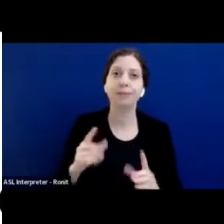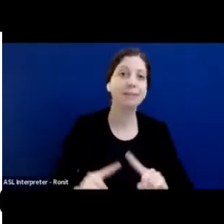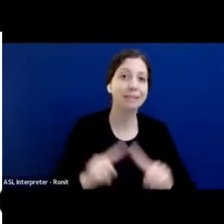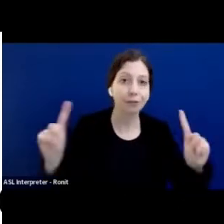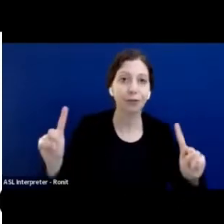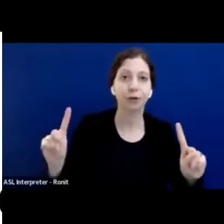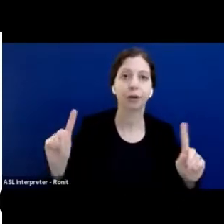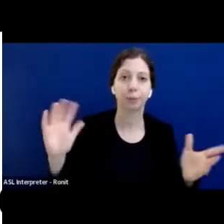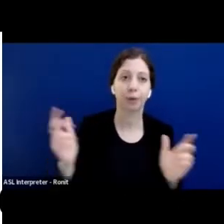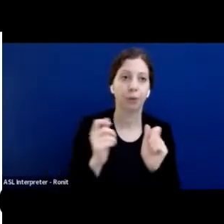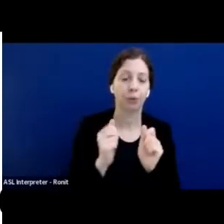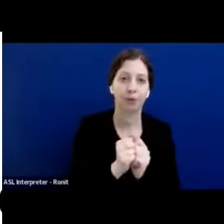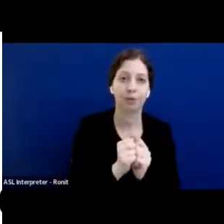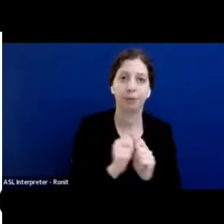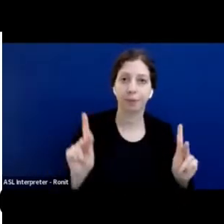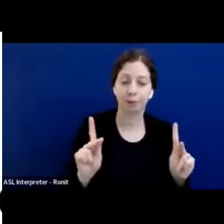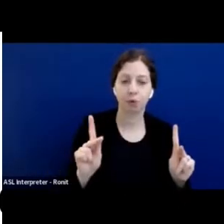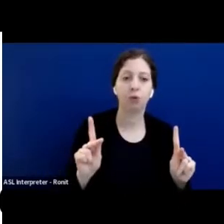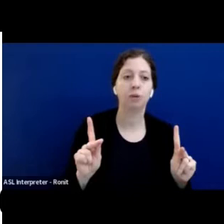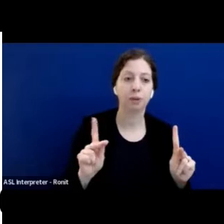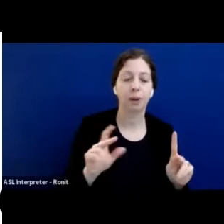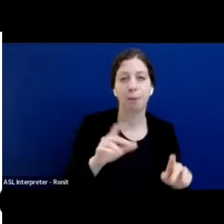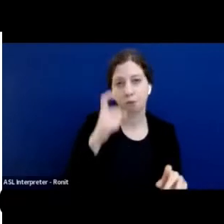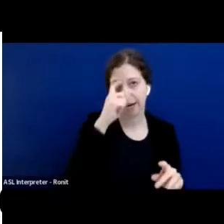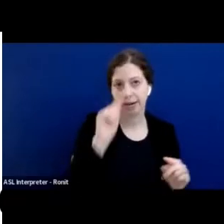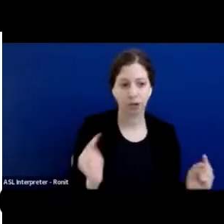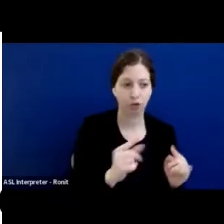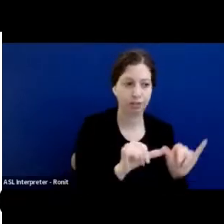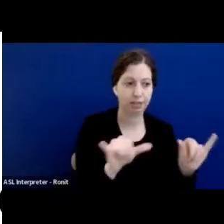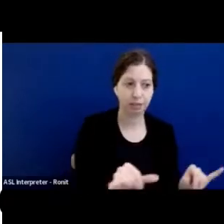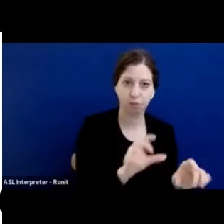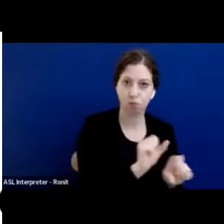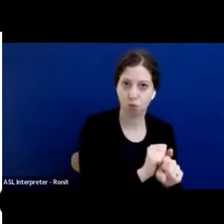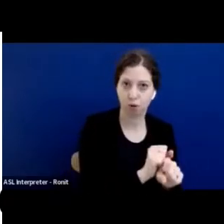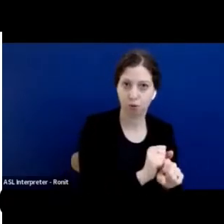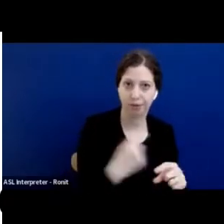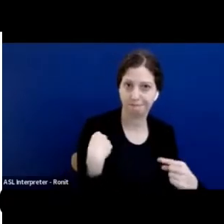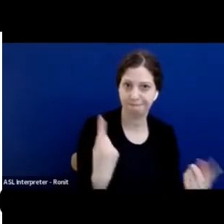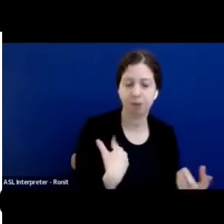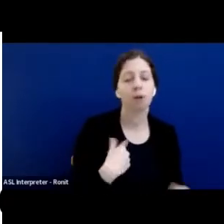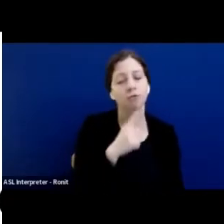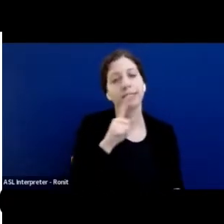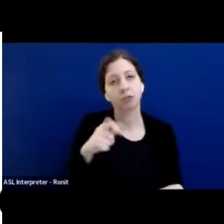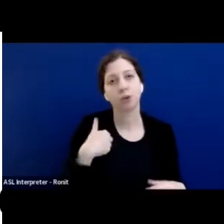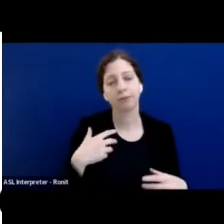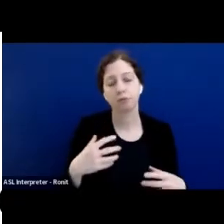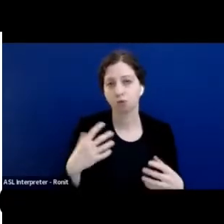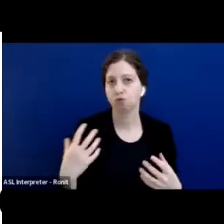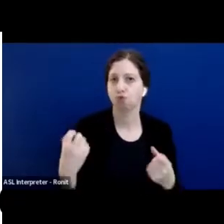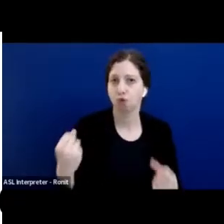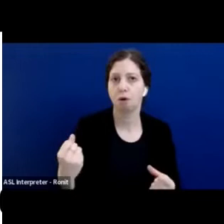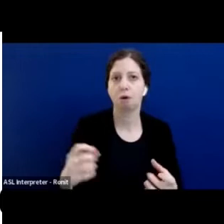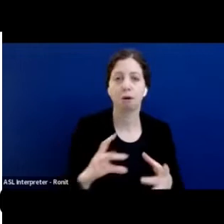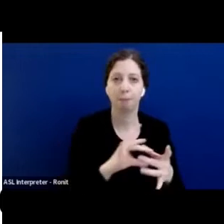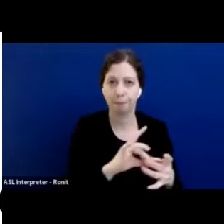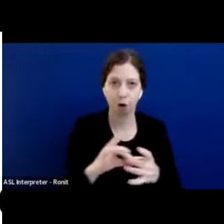from the people that brain injury systems have traditionally worked with. So we need to have a really strong partnership where we come very